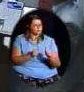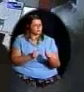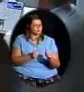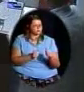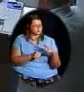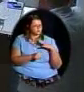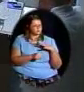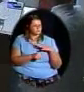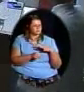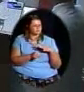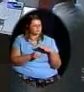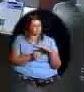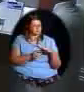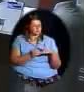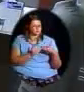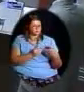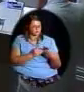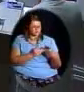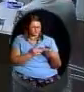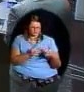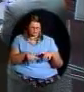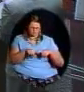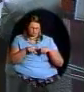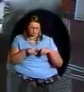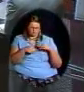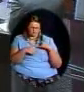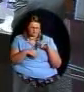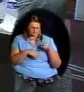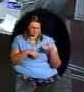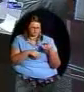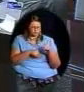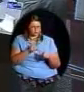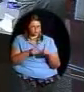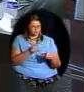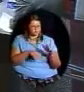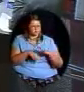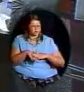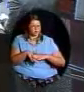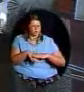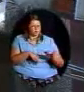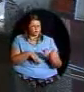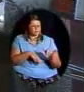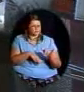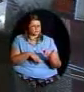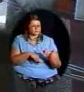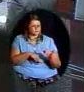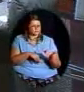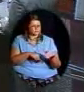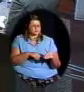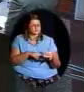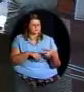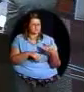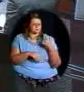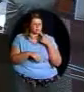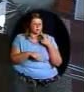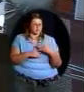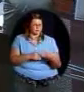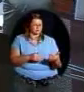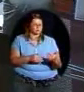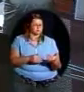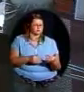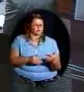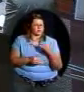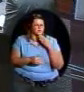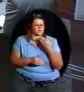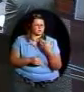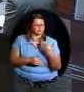Excuse me. Thank you, Mr. Poland. Could you hold that? I had some more questions on. I had some questions on this as well, and I thought as long as we're on it, we'll just take the.